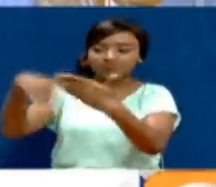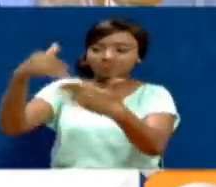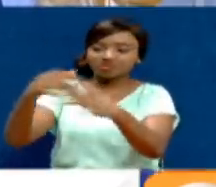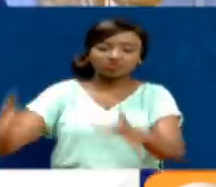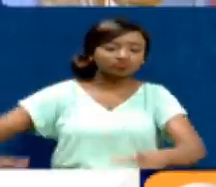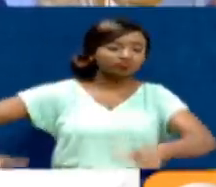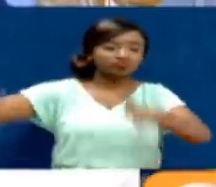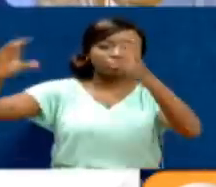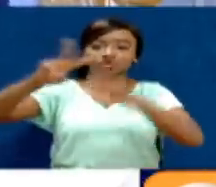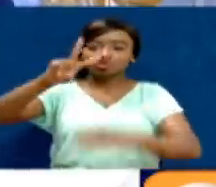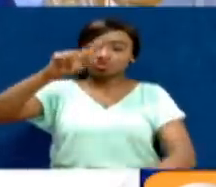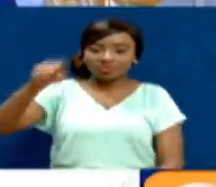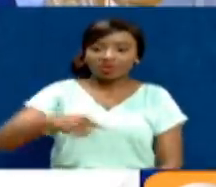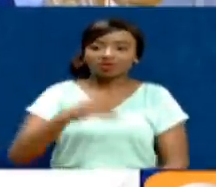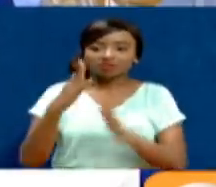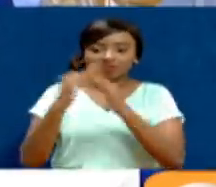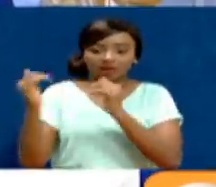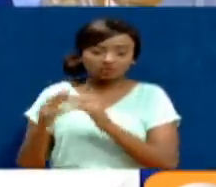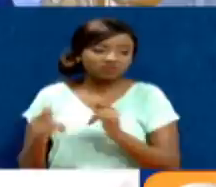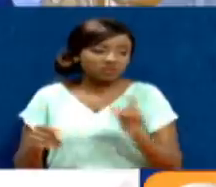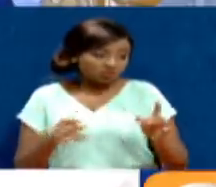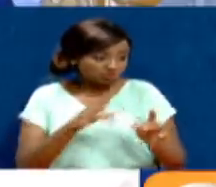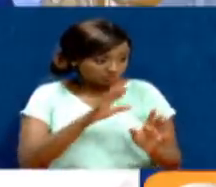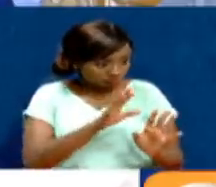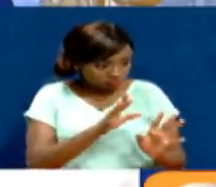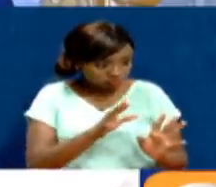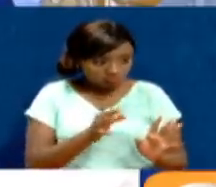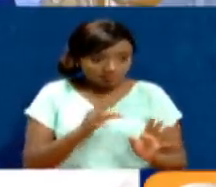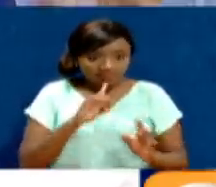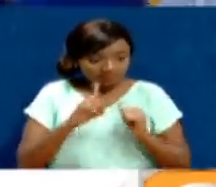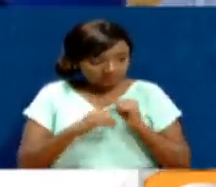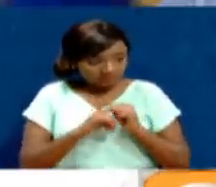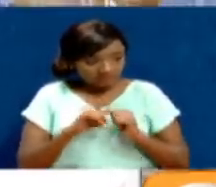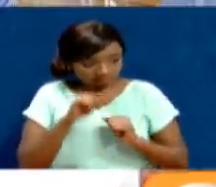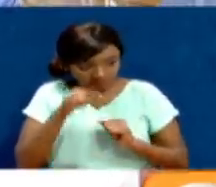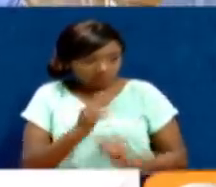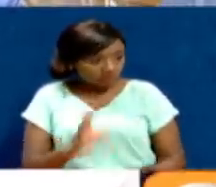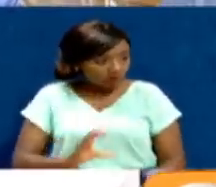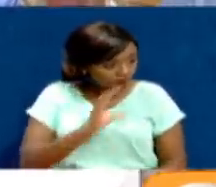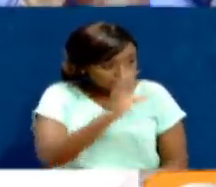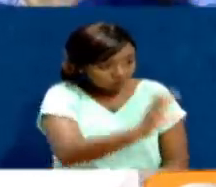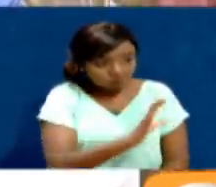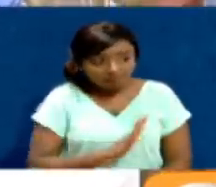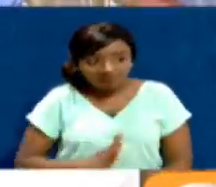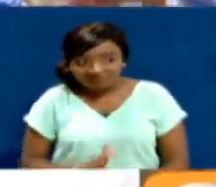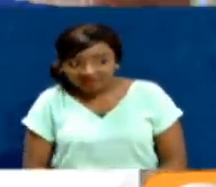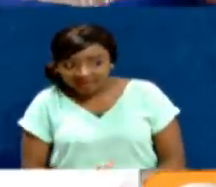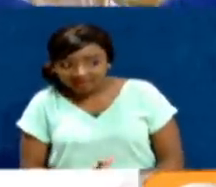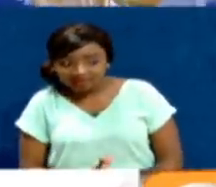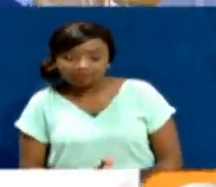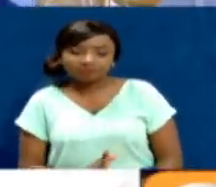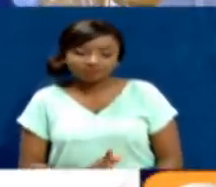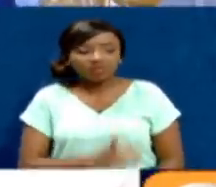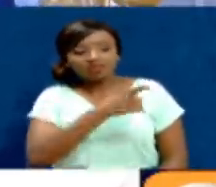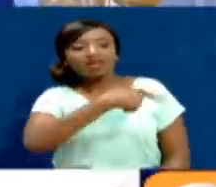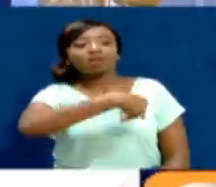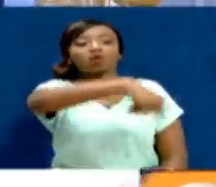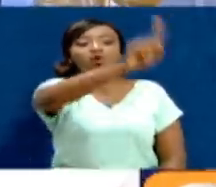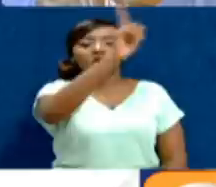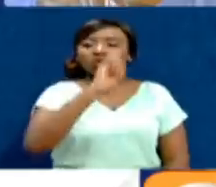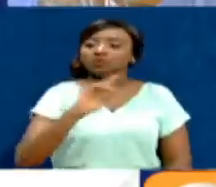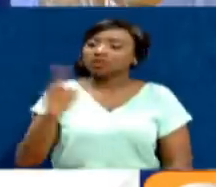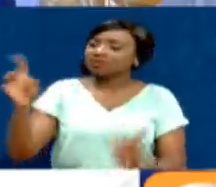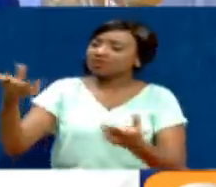of the county. We compensated them 600,000 each, gave them tax from the county to compensate wakaenda